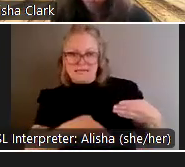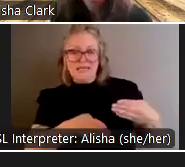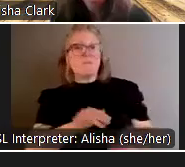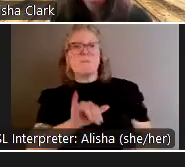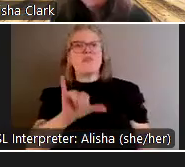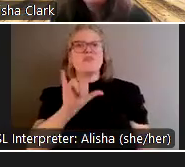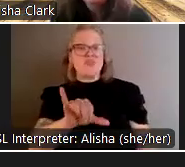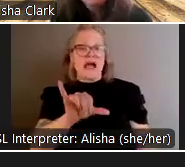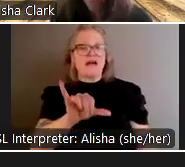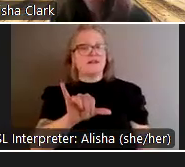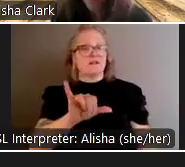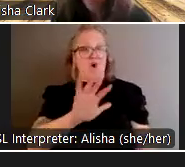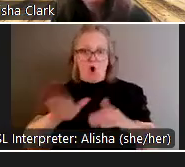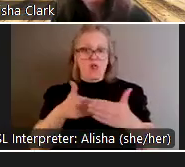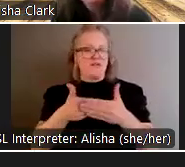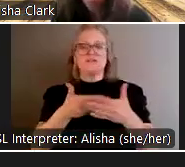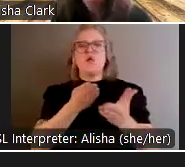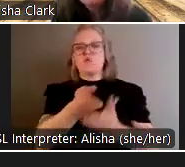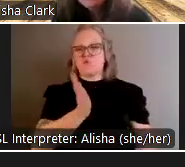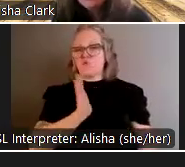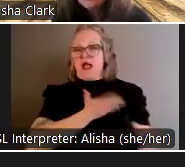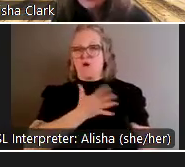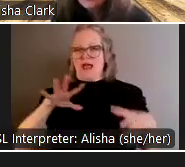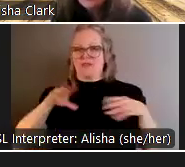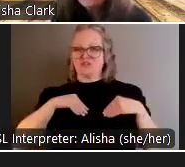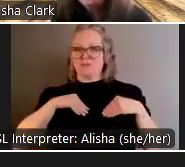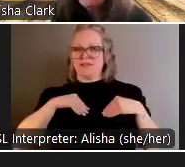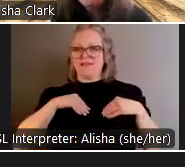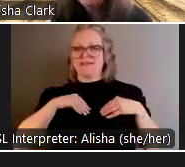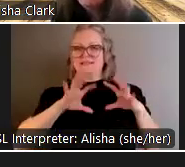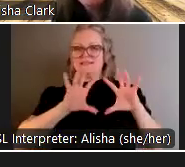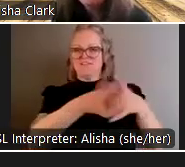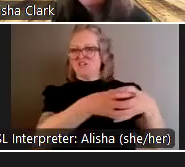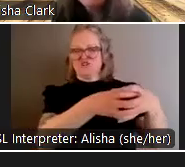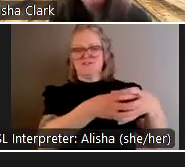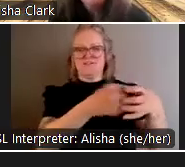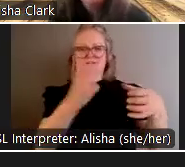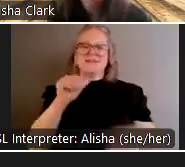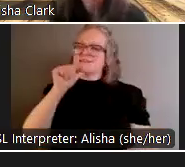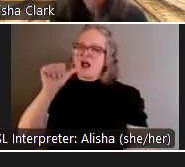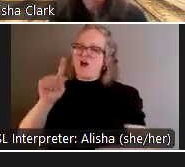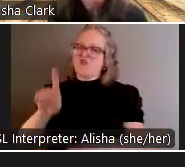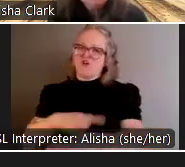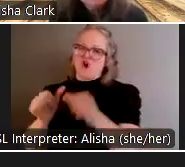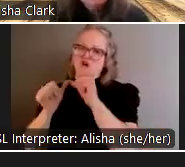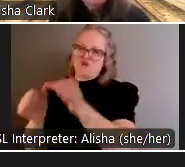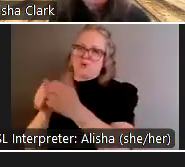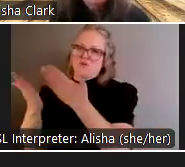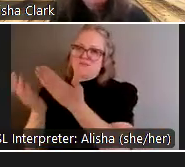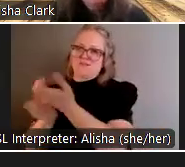done through our eligibility division. And not the long-term services and supports